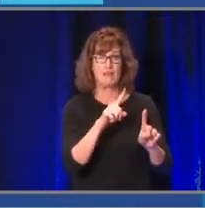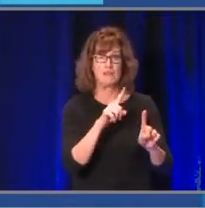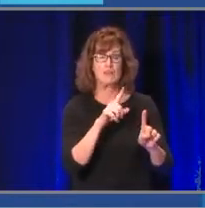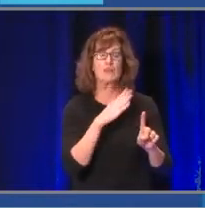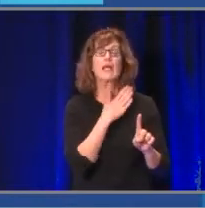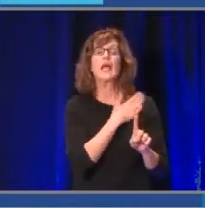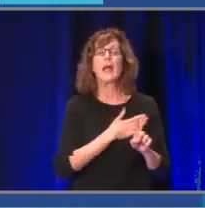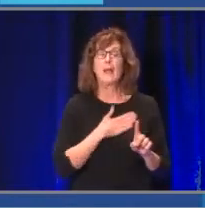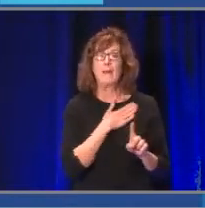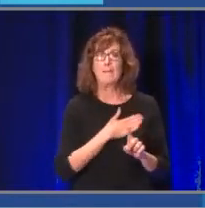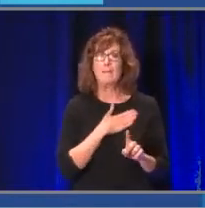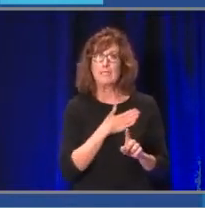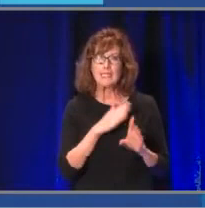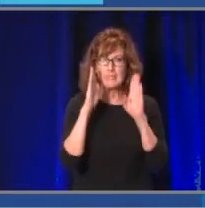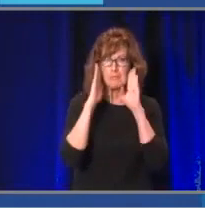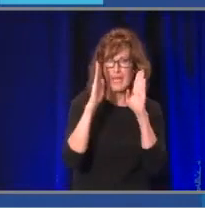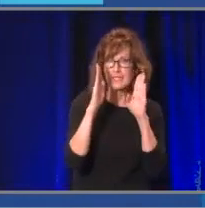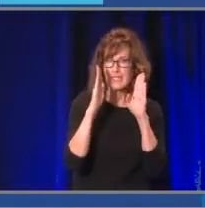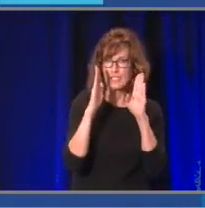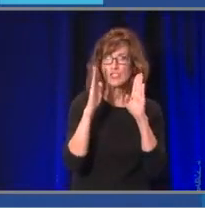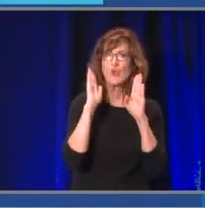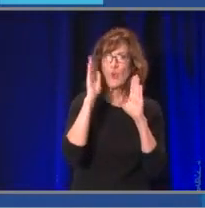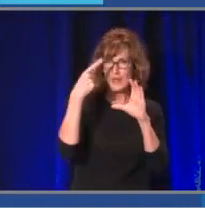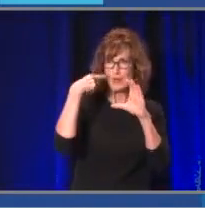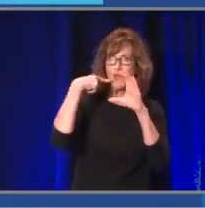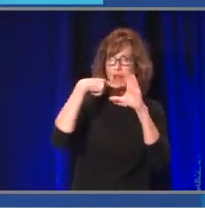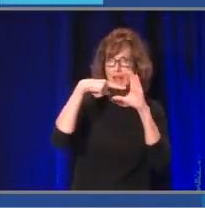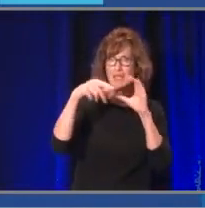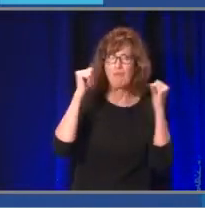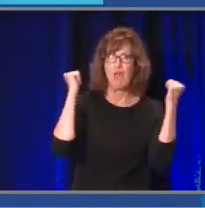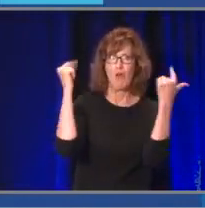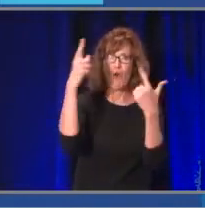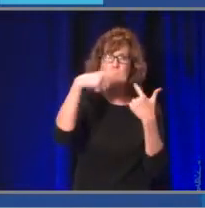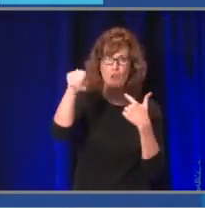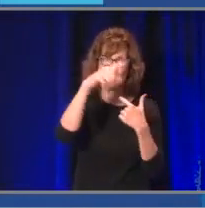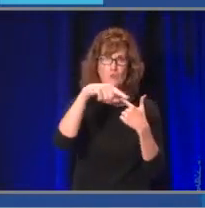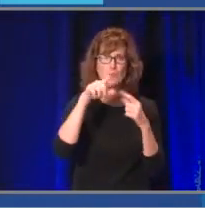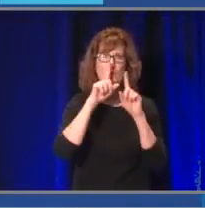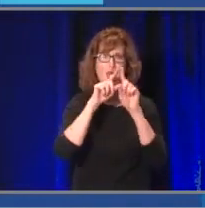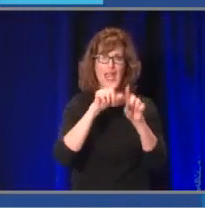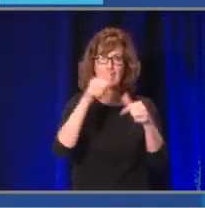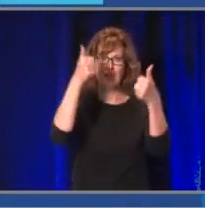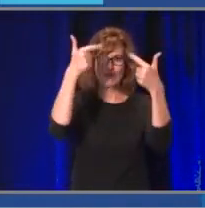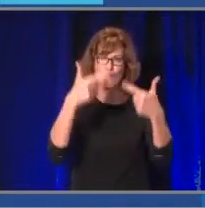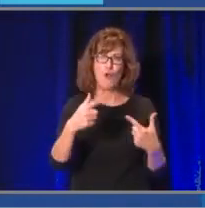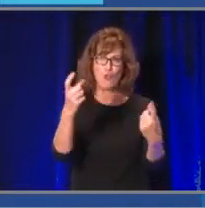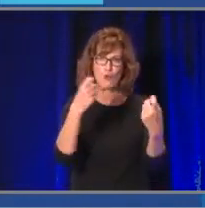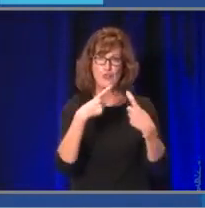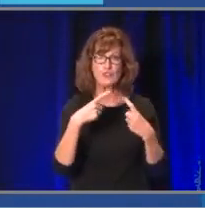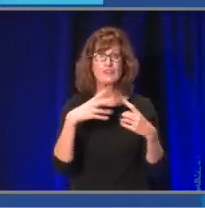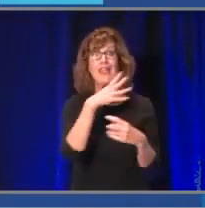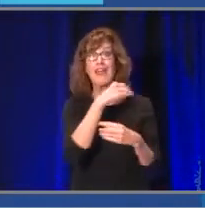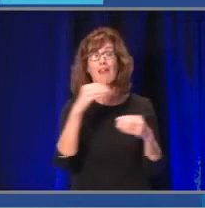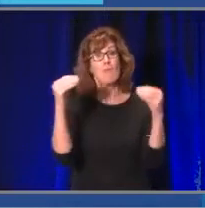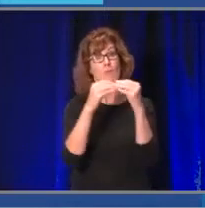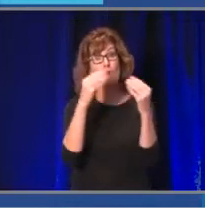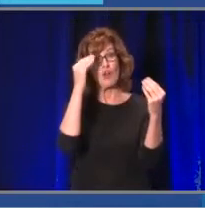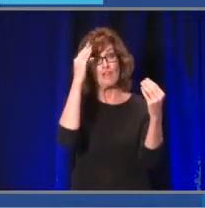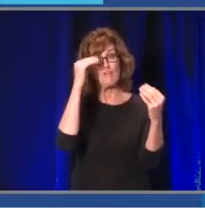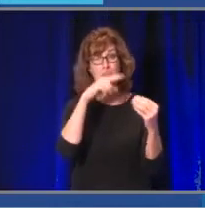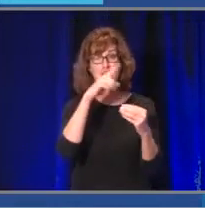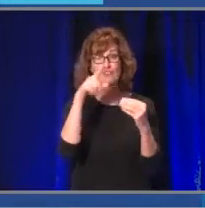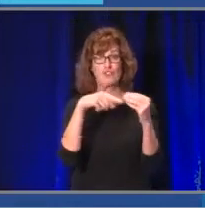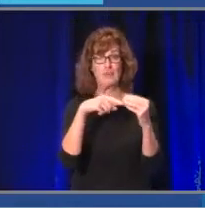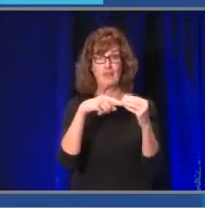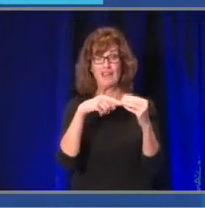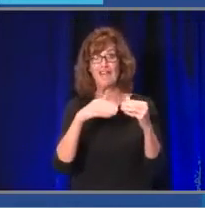the post-webinar email where we will have all the questions answered, but also give you more information on our upcoming seminar in the next couple of